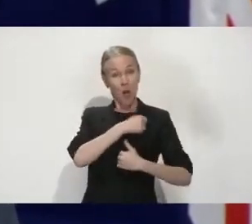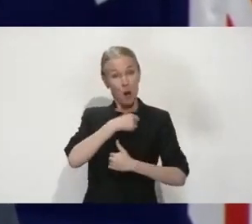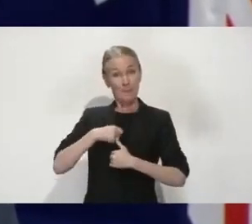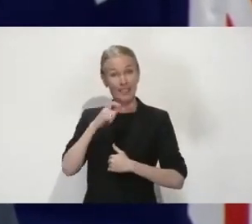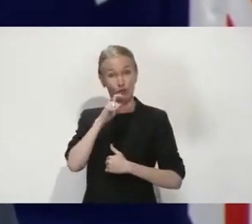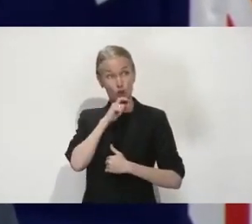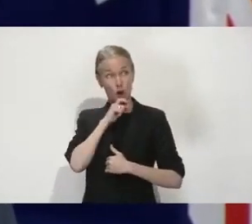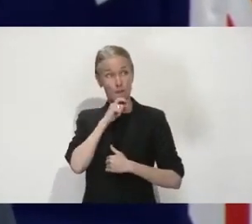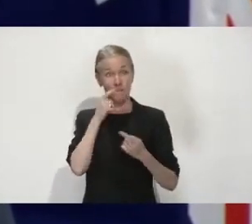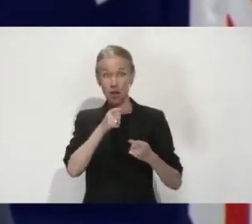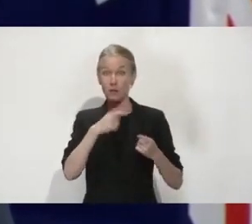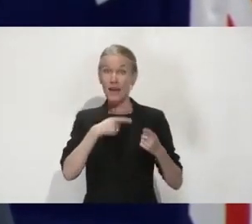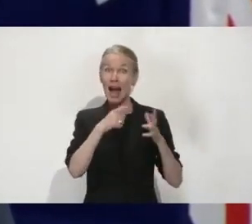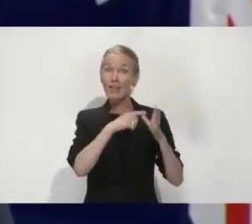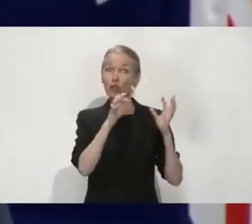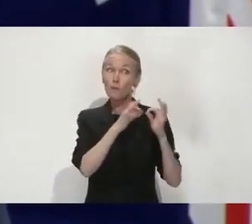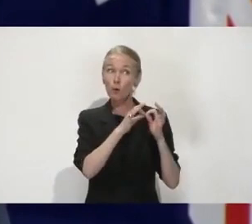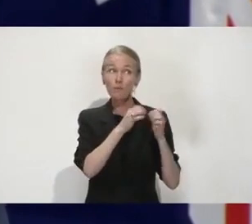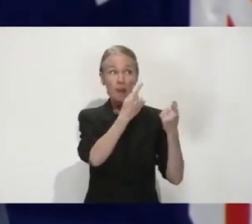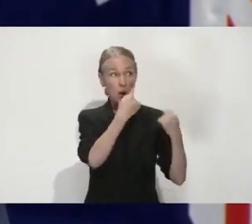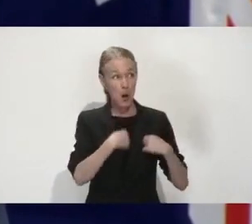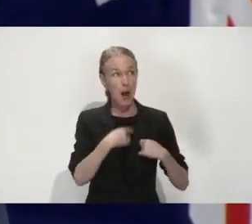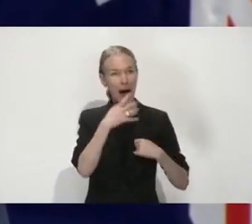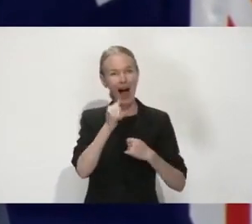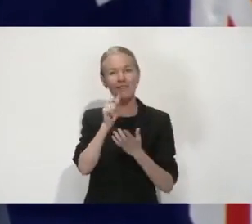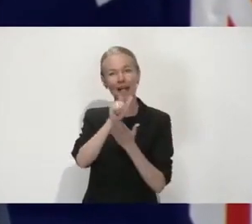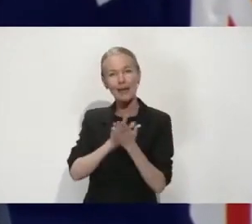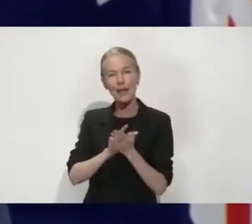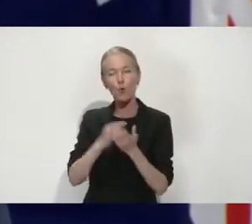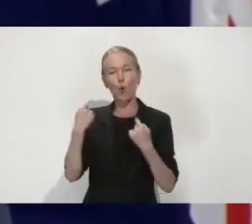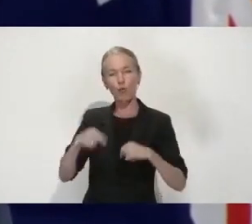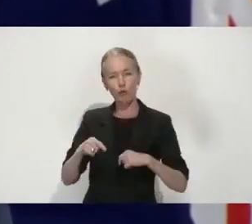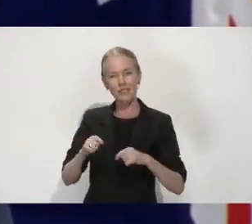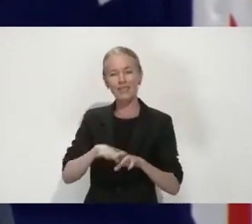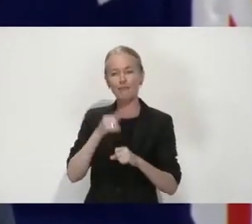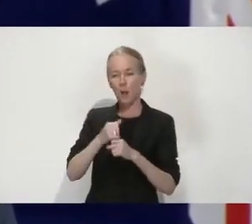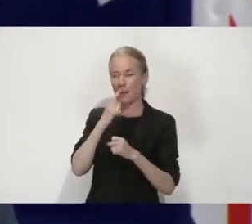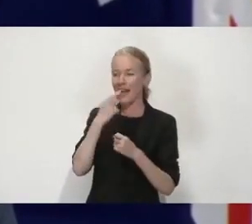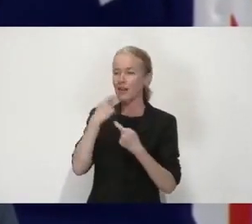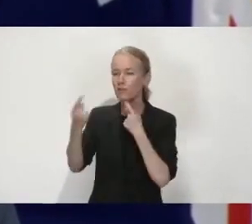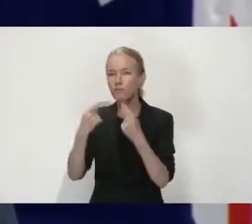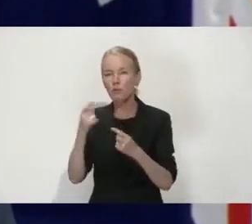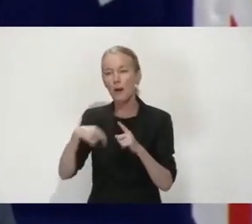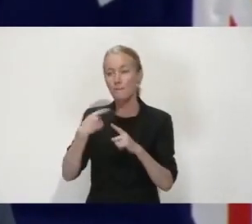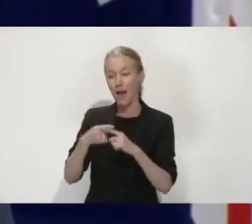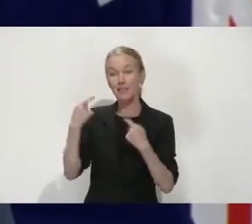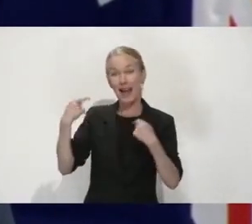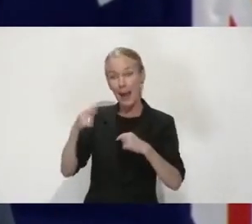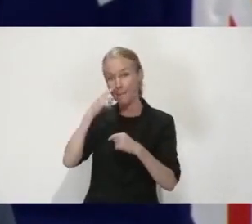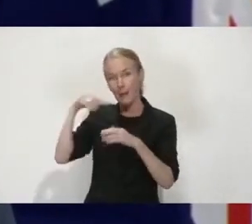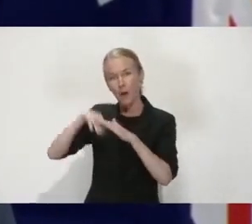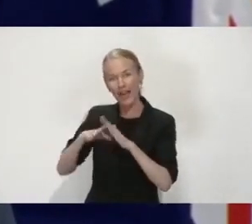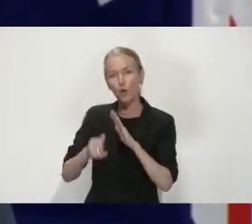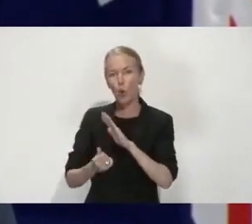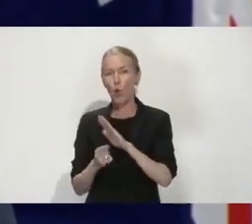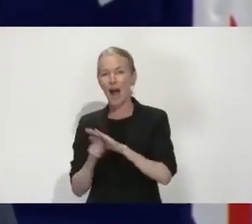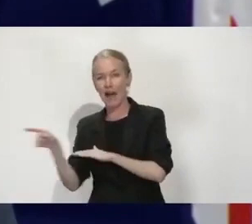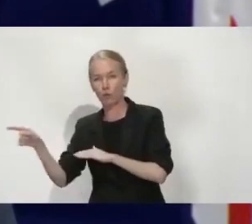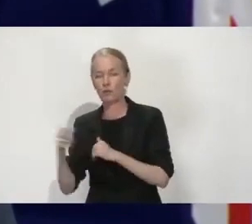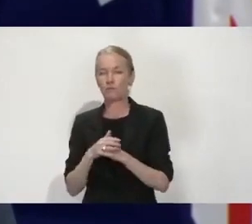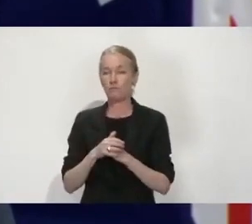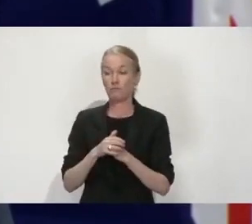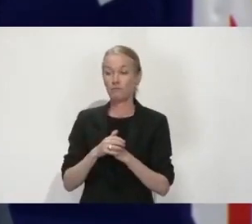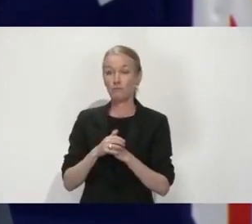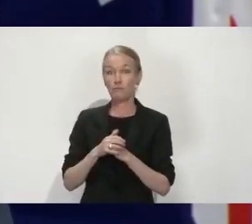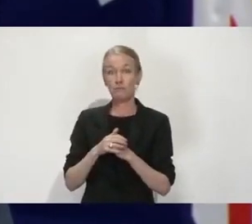to approve or deny entry. People are legally required to comply with those directions. However, enforcement of those